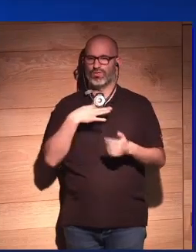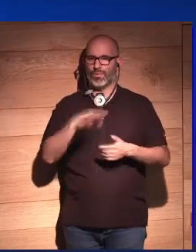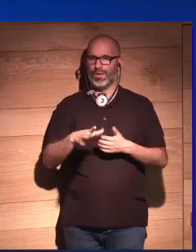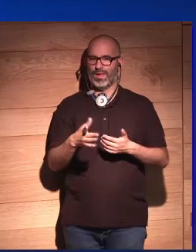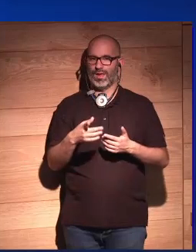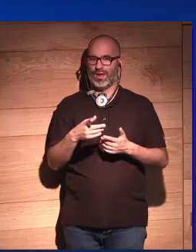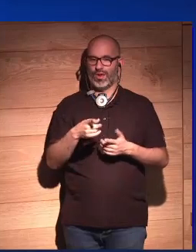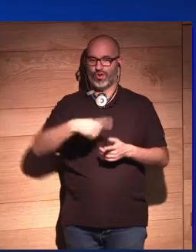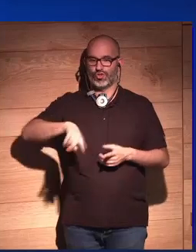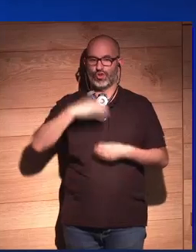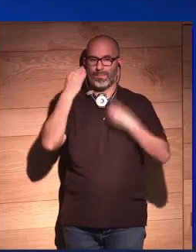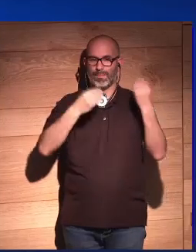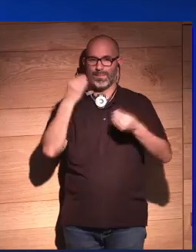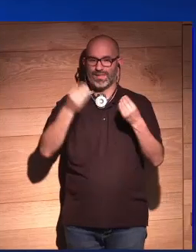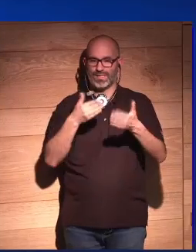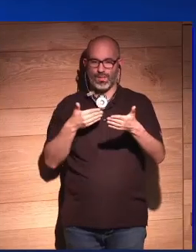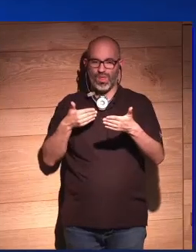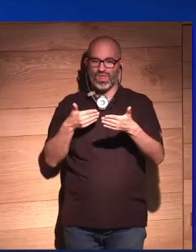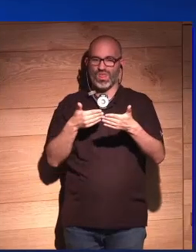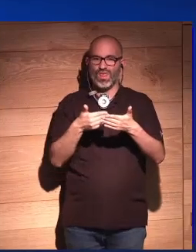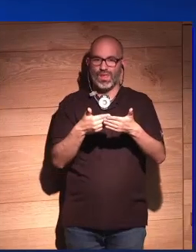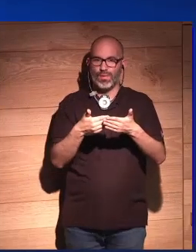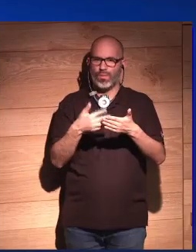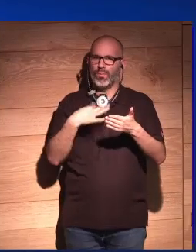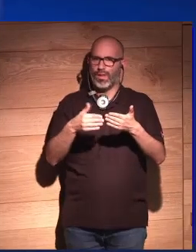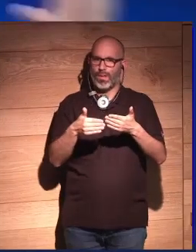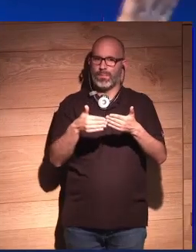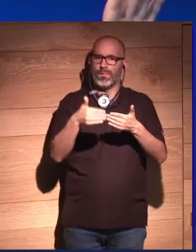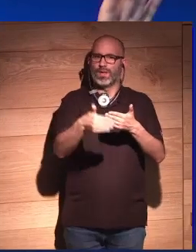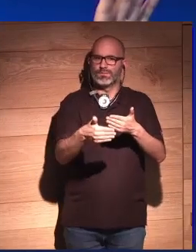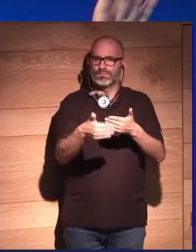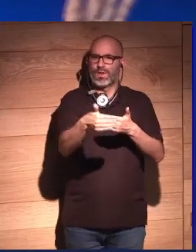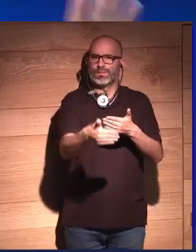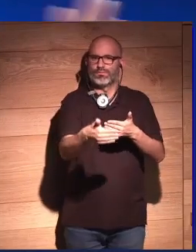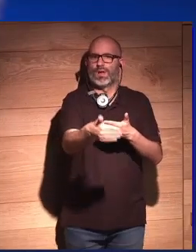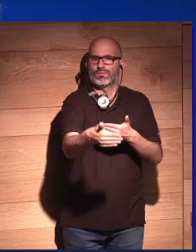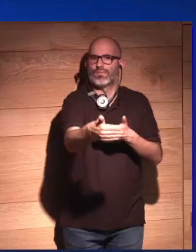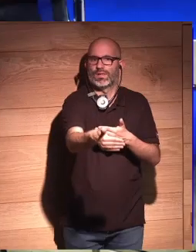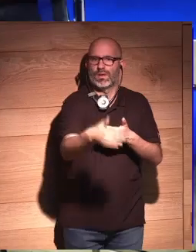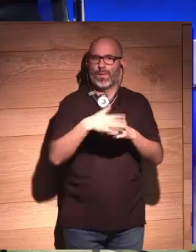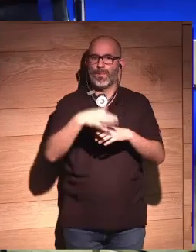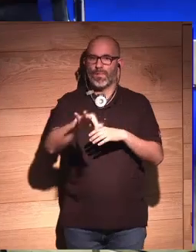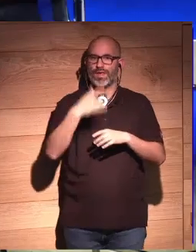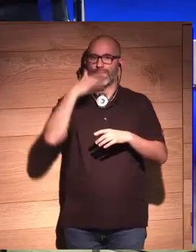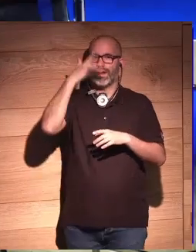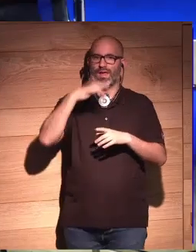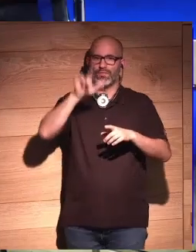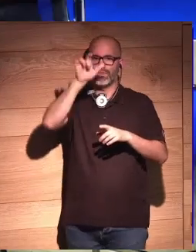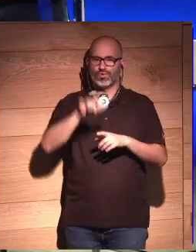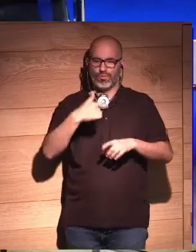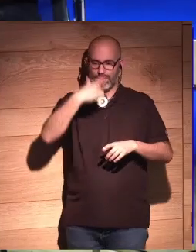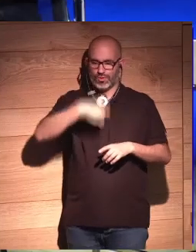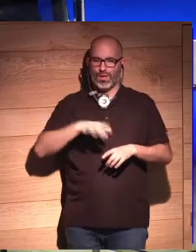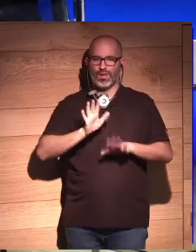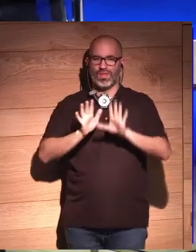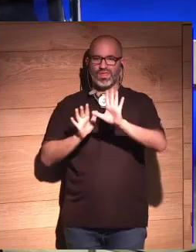something that's, you know, another lens could show the energy that's coming out of my hands and that connects to everybody and